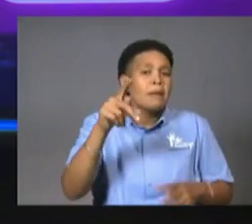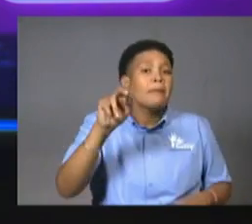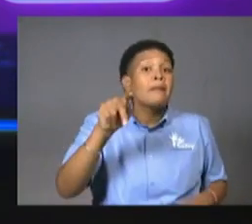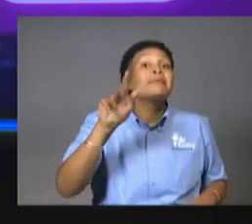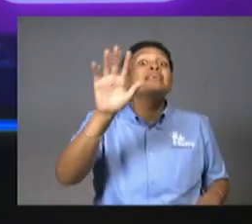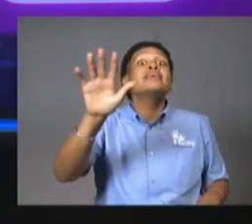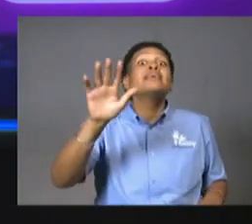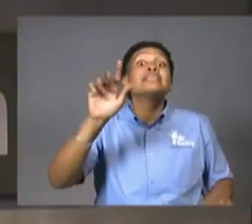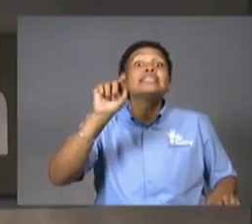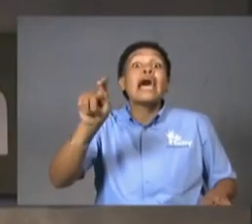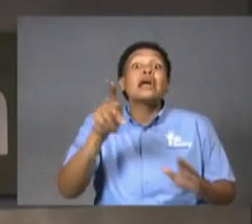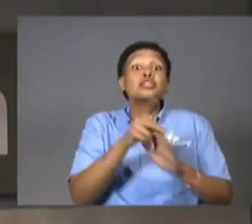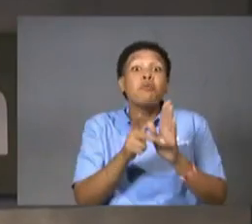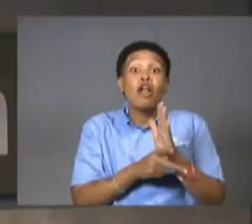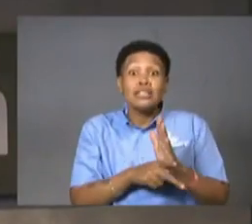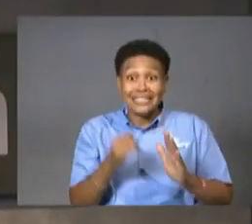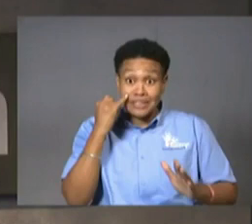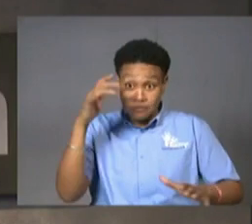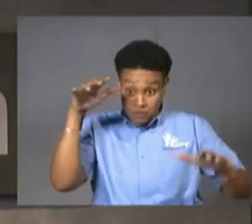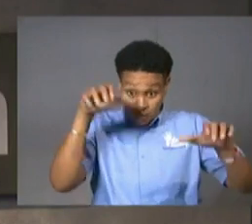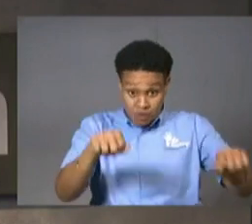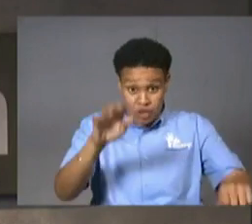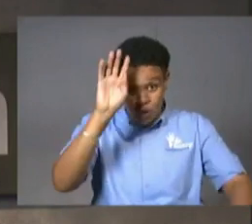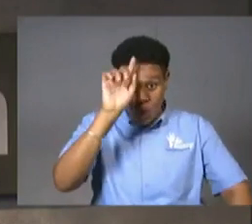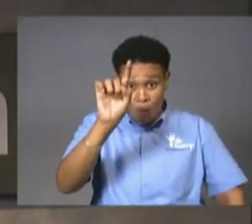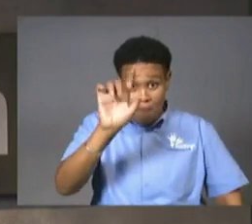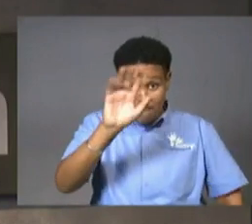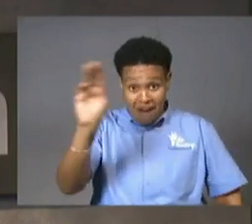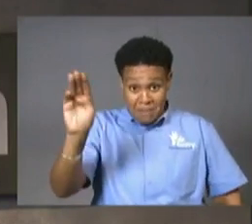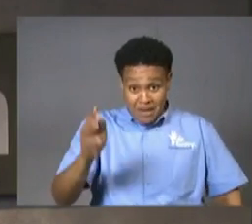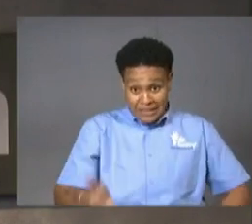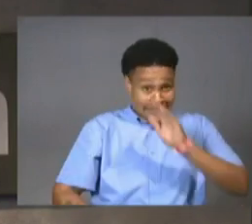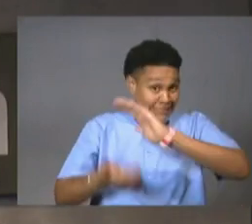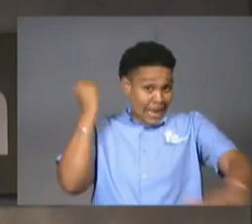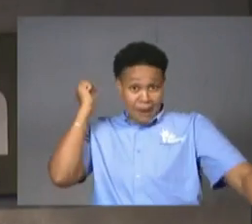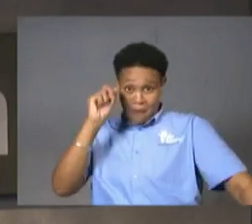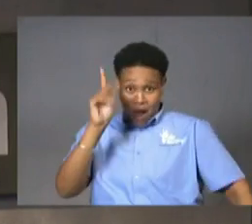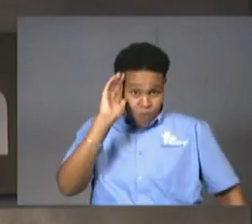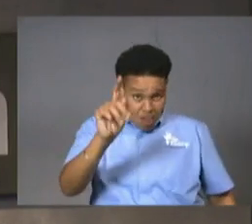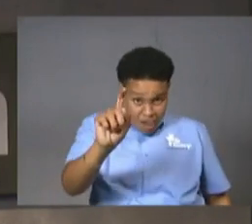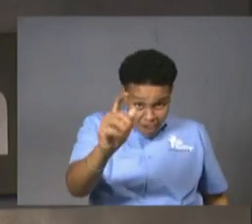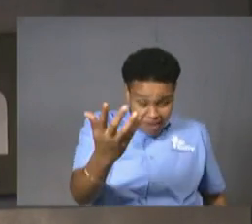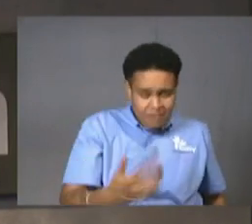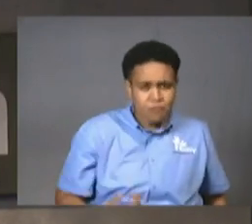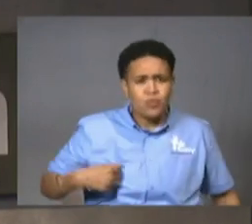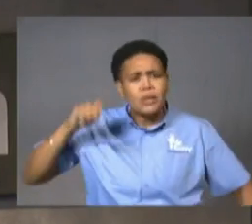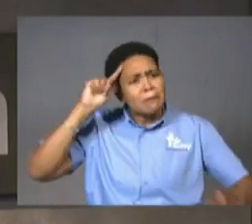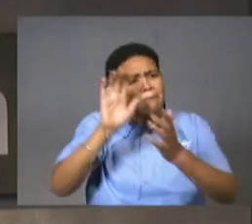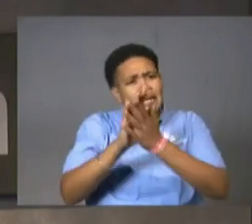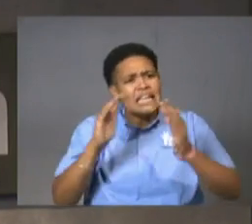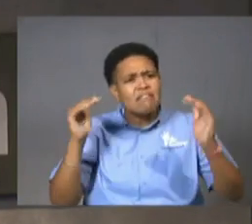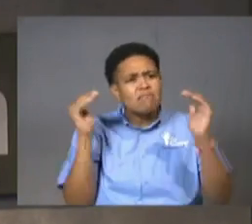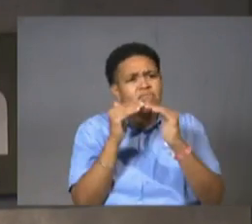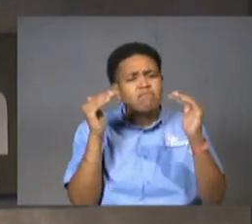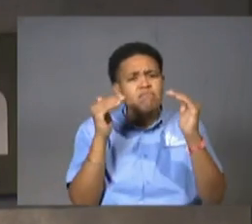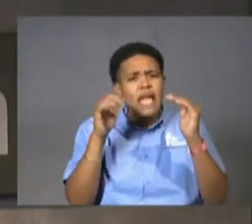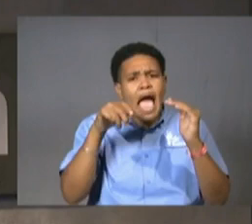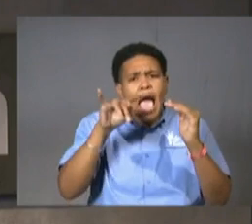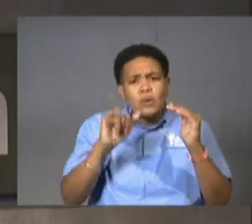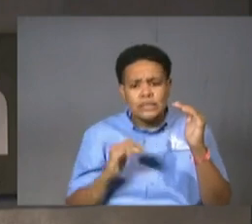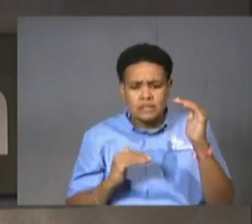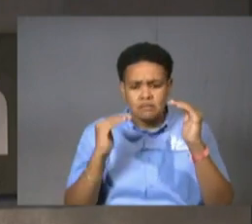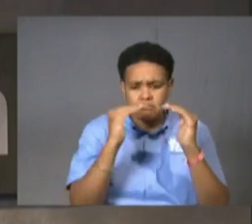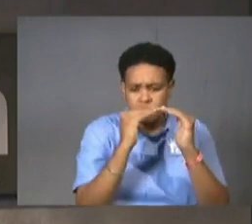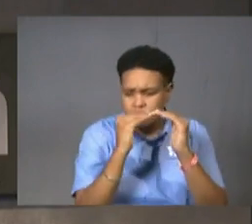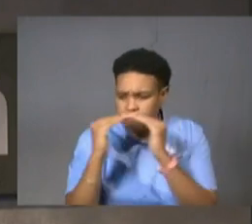the 1.5? We believe in equity in the tax system. We believe that the tax